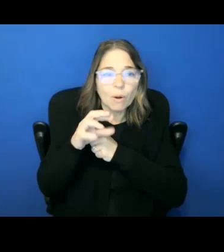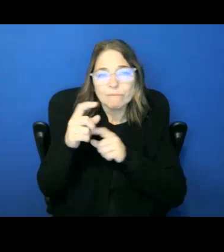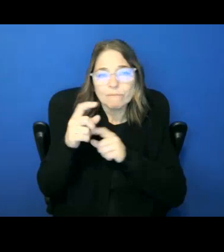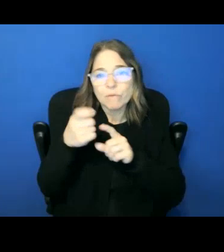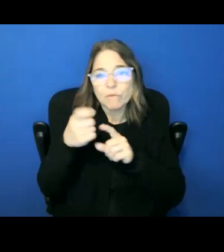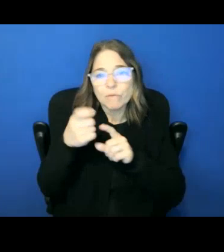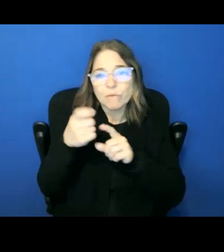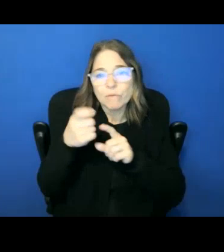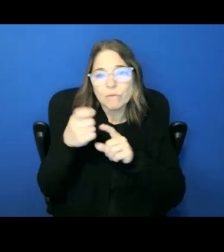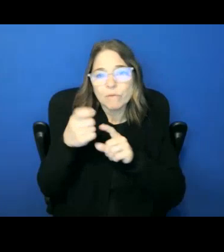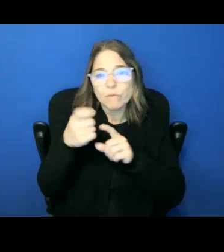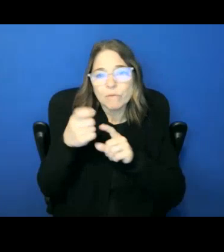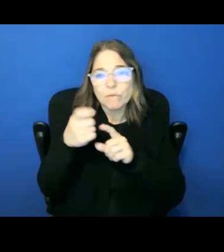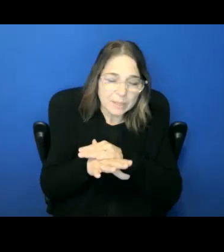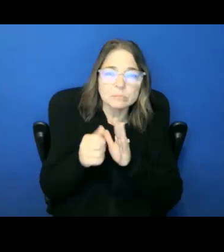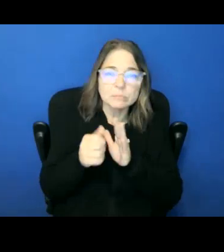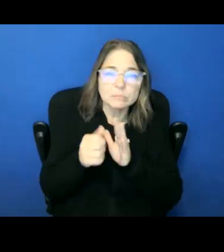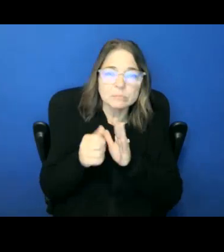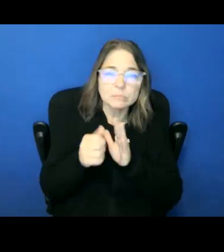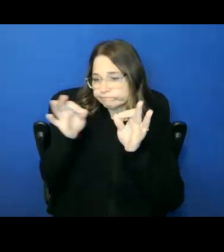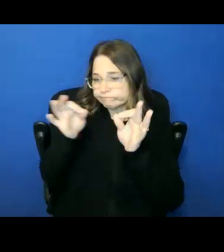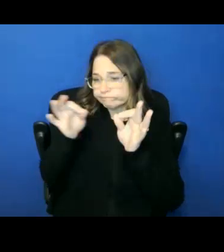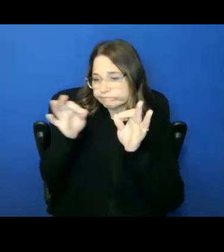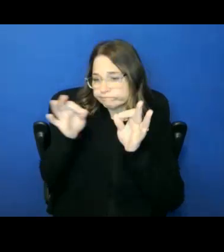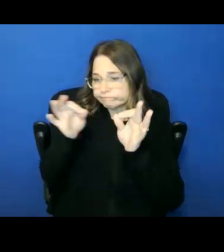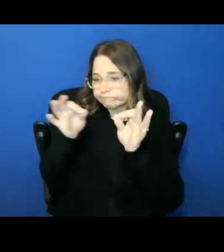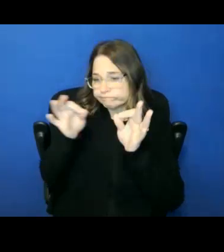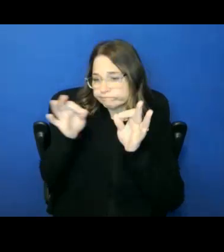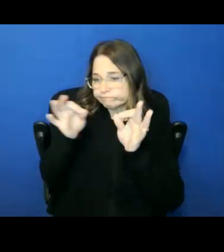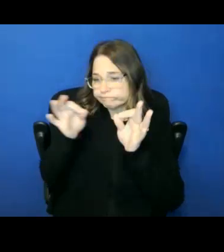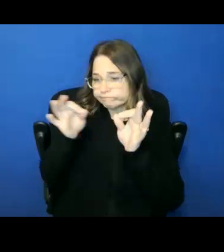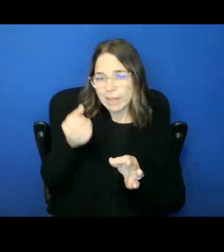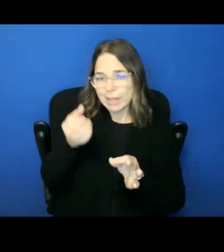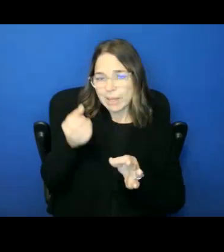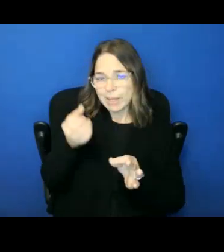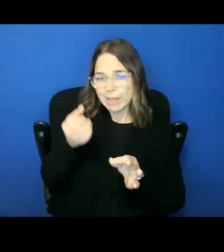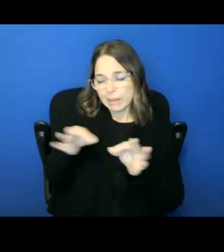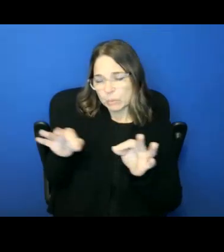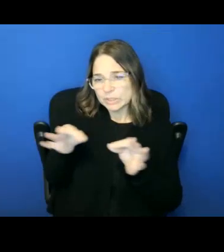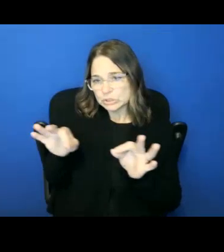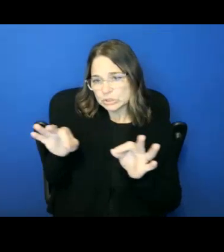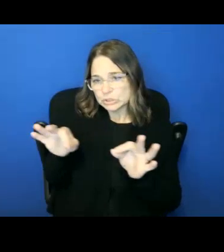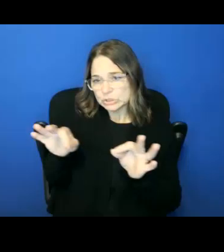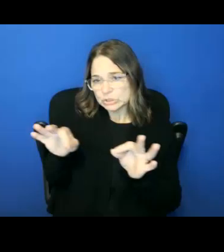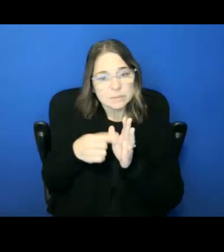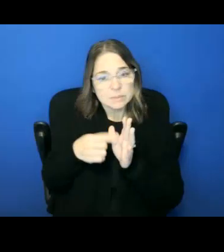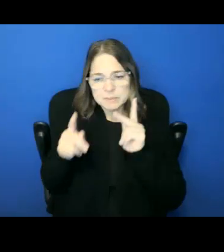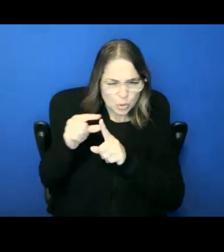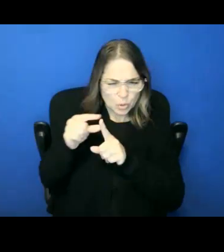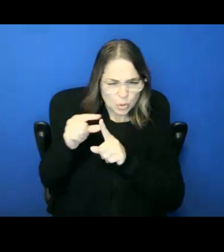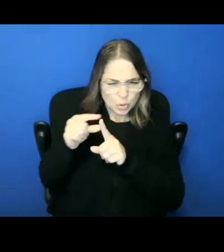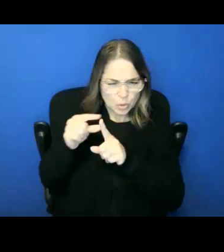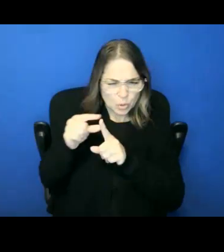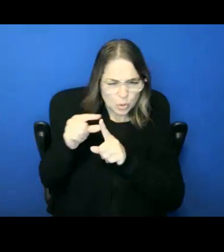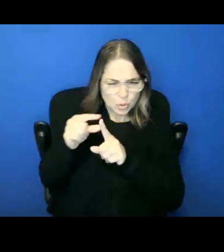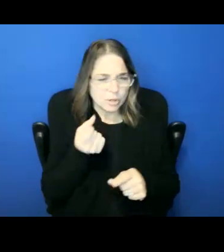state who can come in and help people understand the language. Sometimes people don't necessarily understand the language,